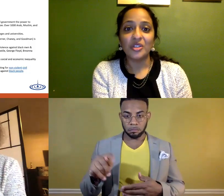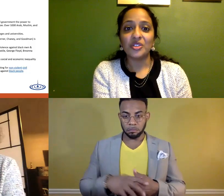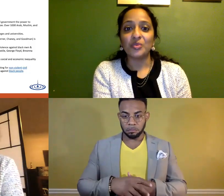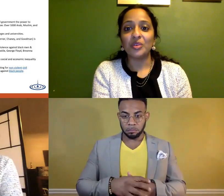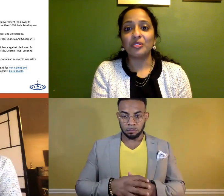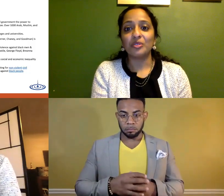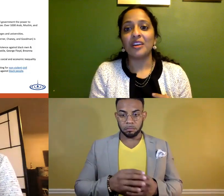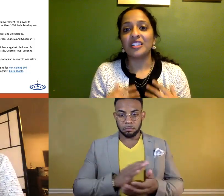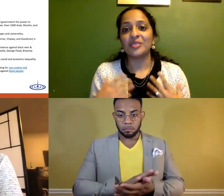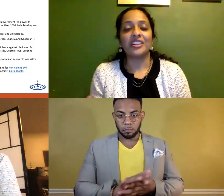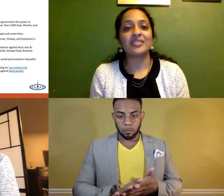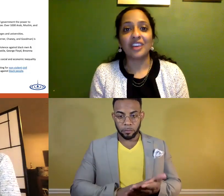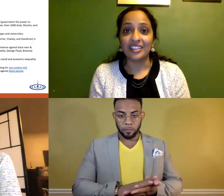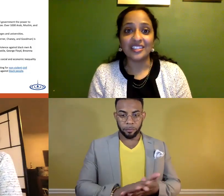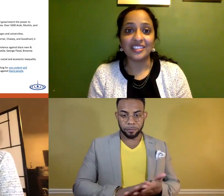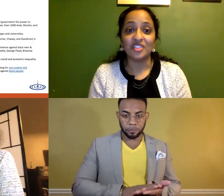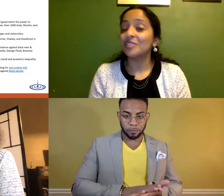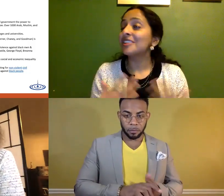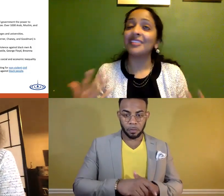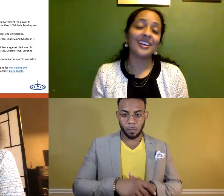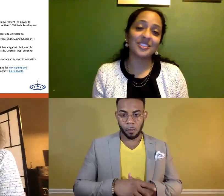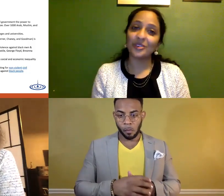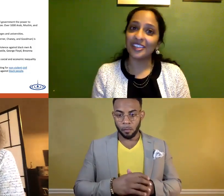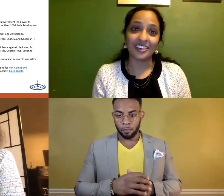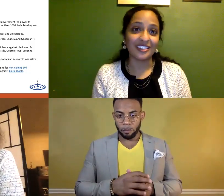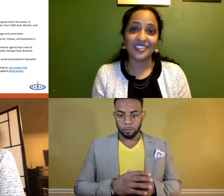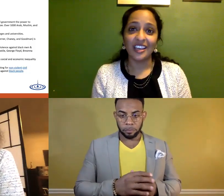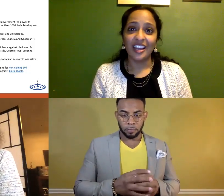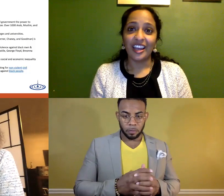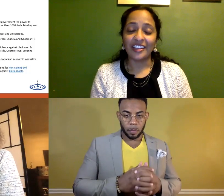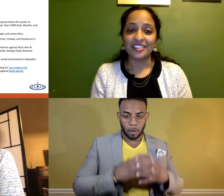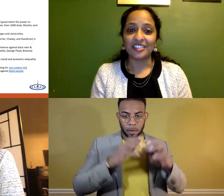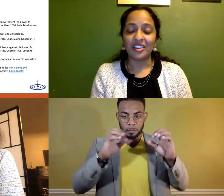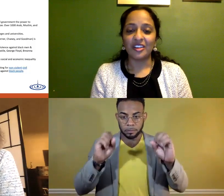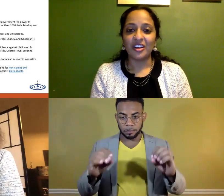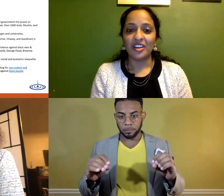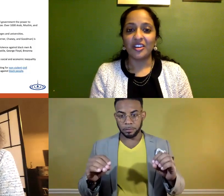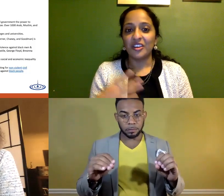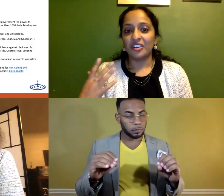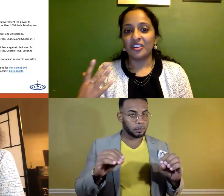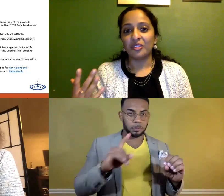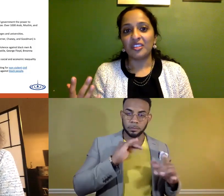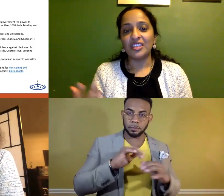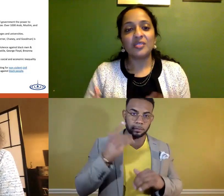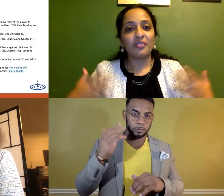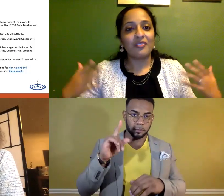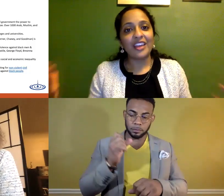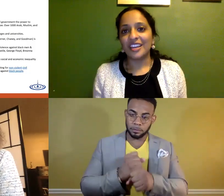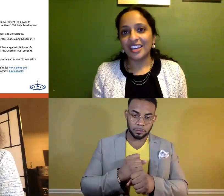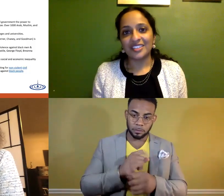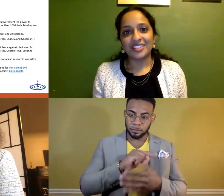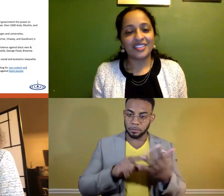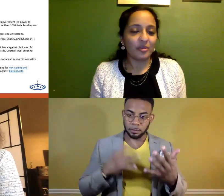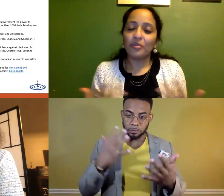add to people who have experienced violence just in the last 20 years. And exactly. These